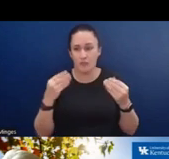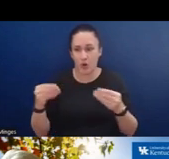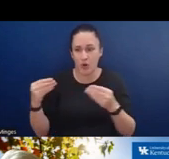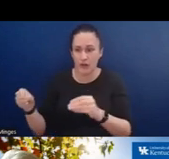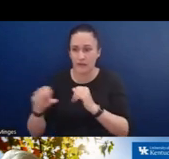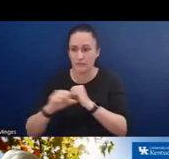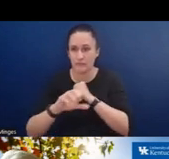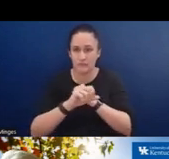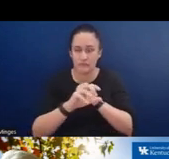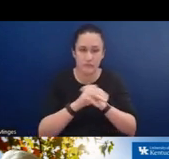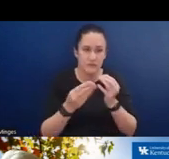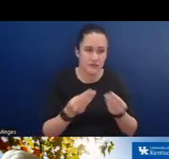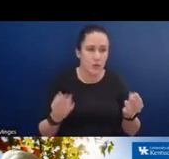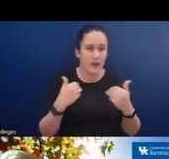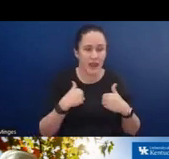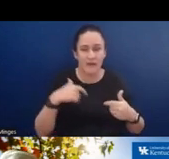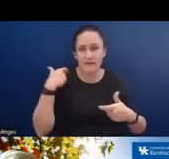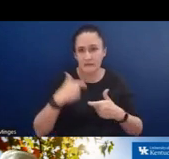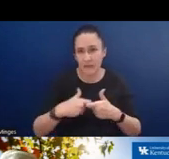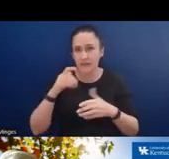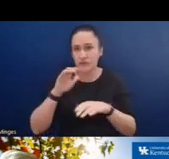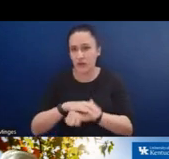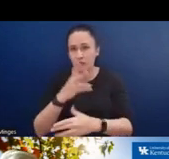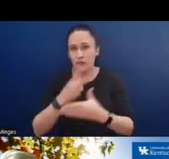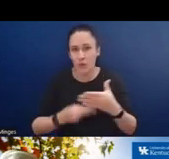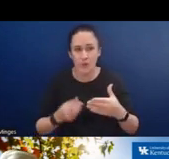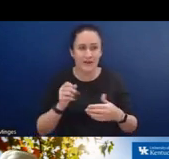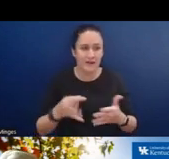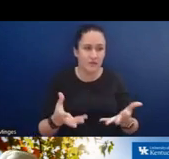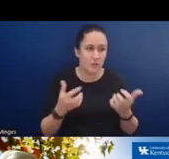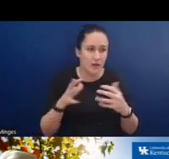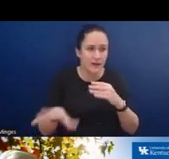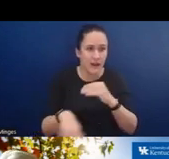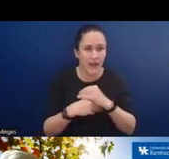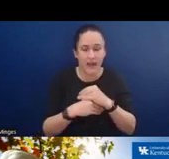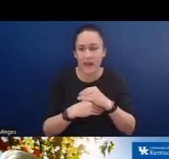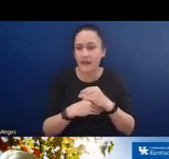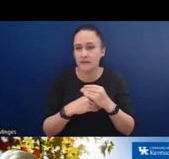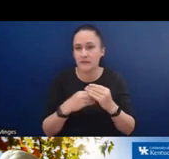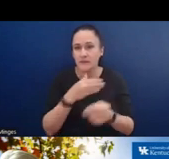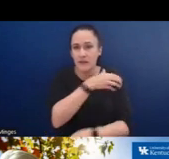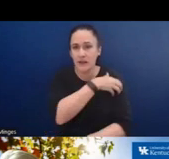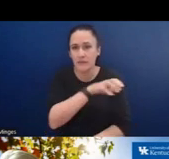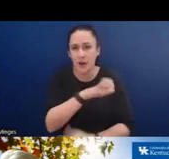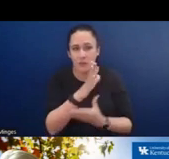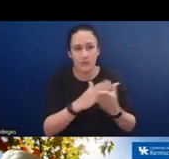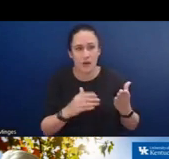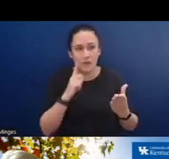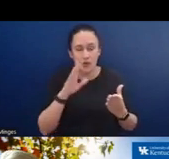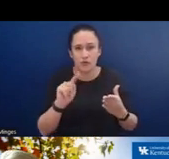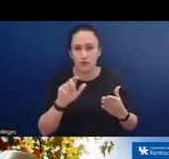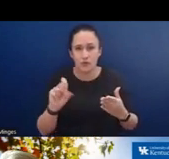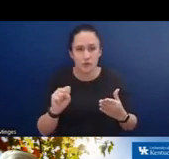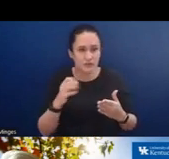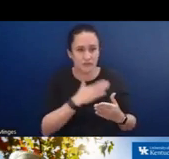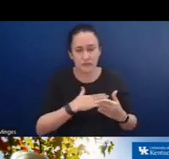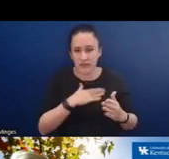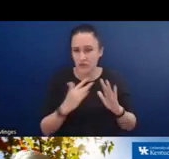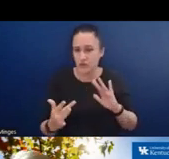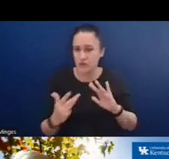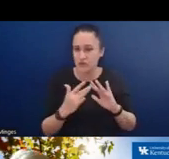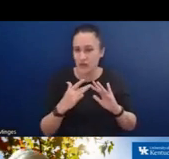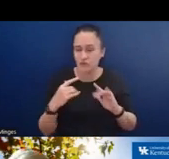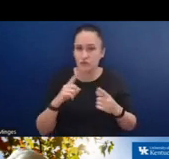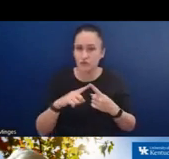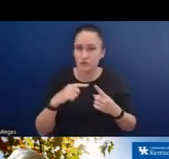inserts, and we have them in Spanish and English. And then if you're interested in adding the empowerment measure to your tools, please reach out to me